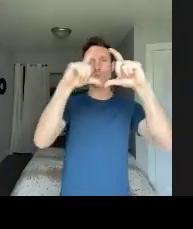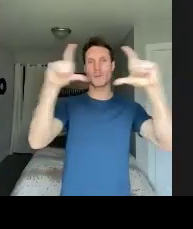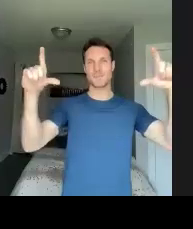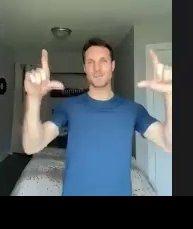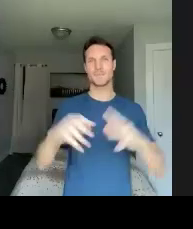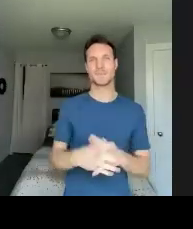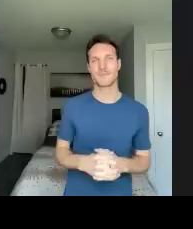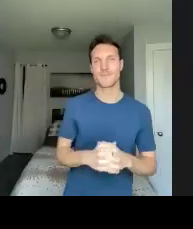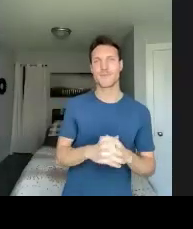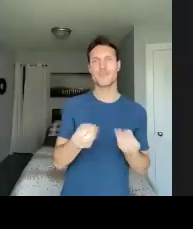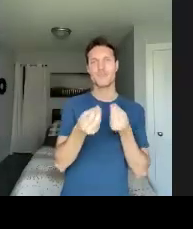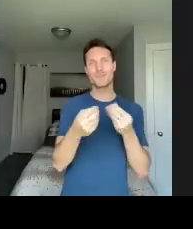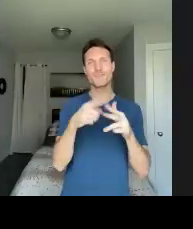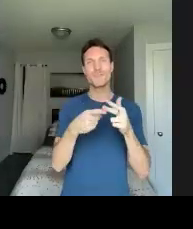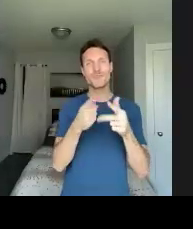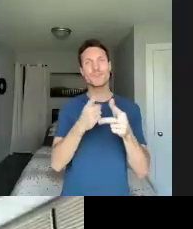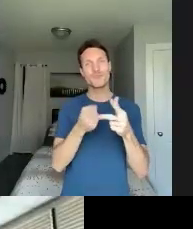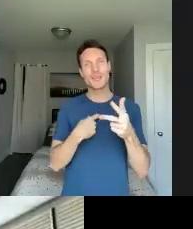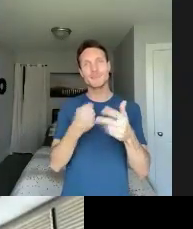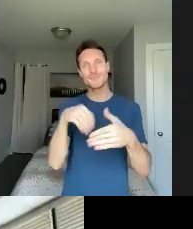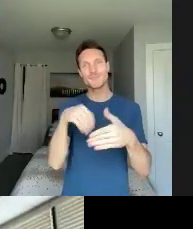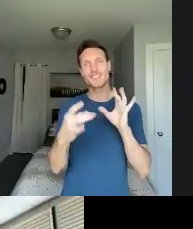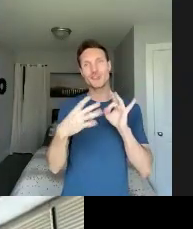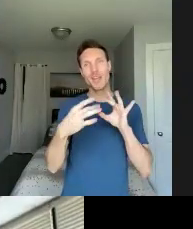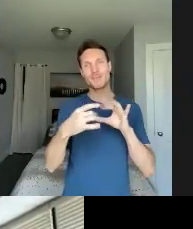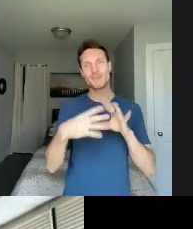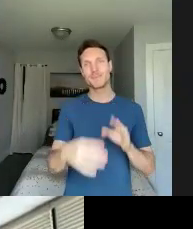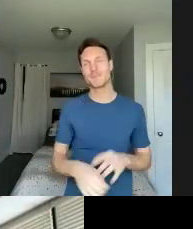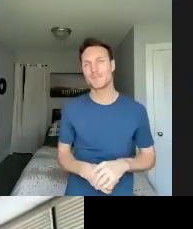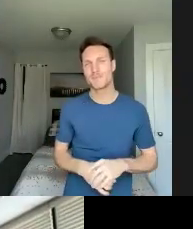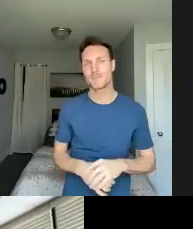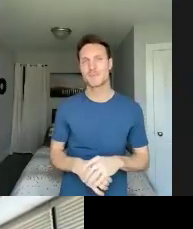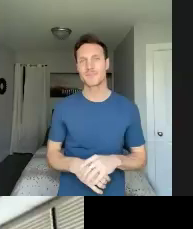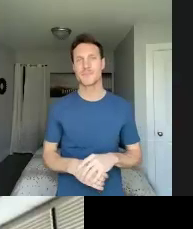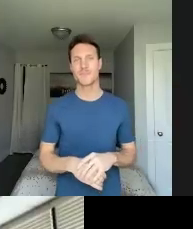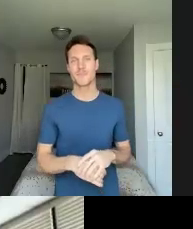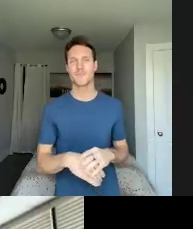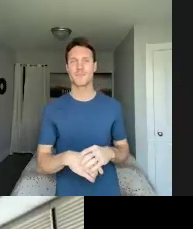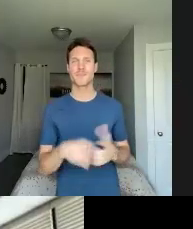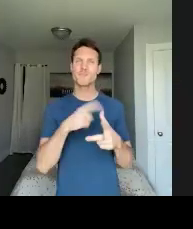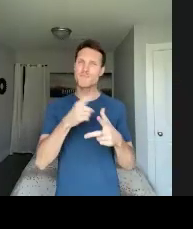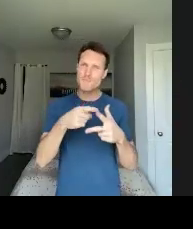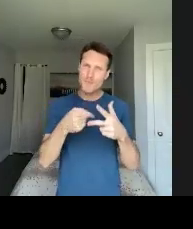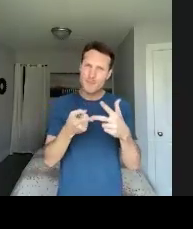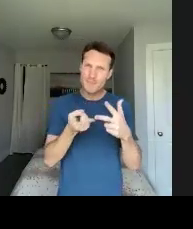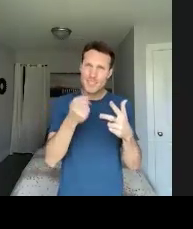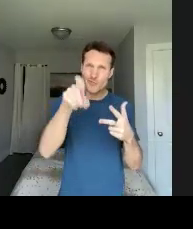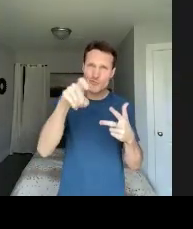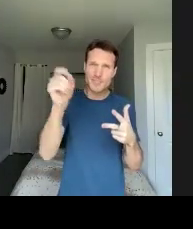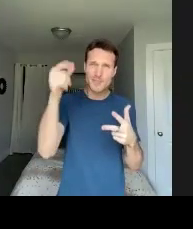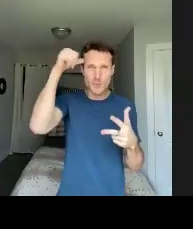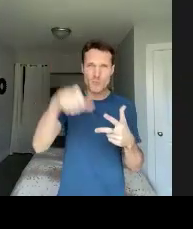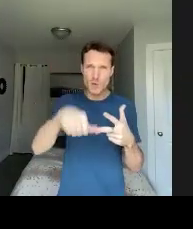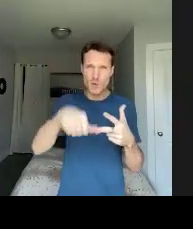chat. A couple of things for you to be aware of to help make this a great meeting for yourself